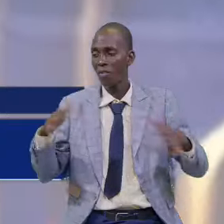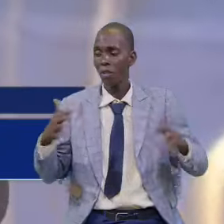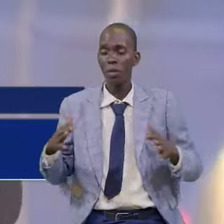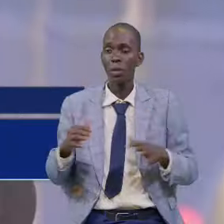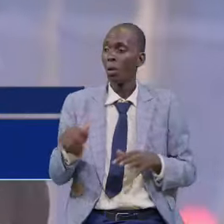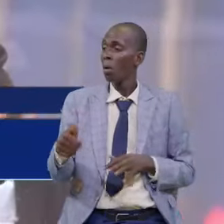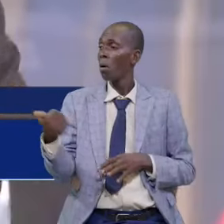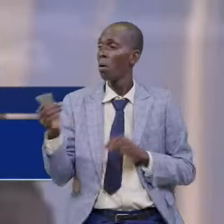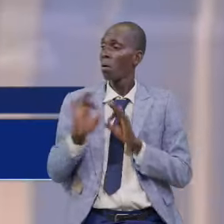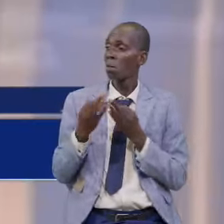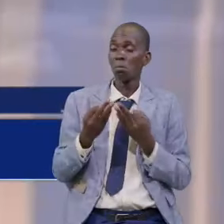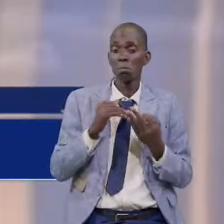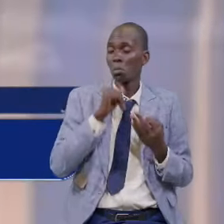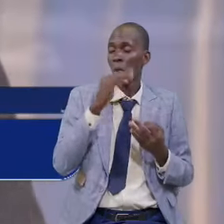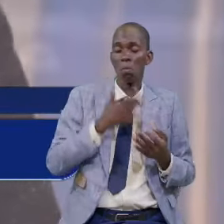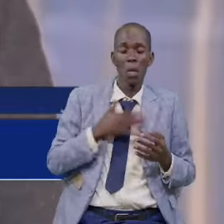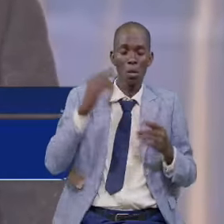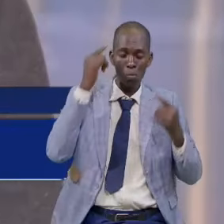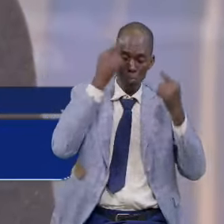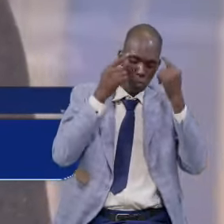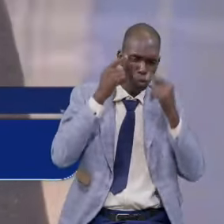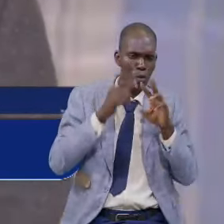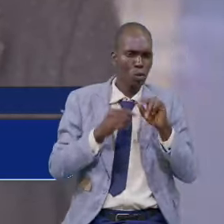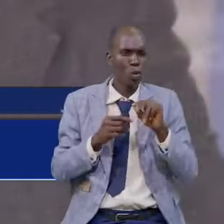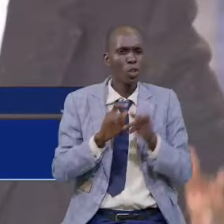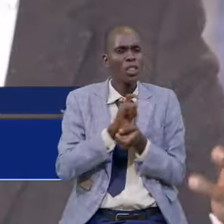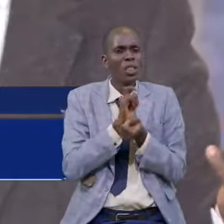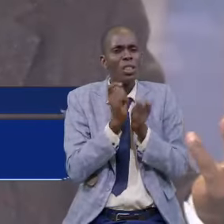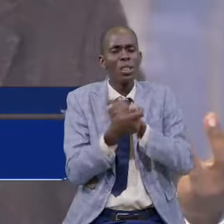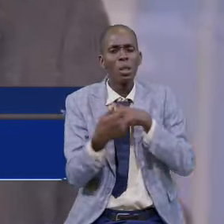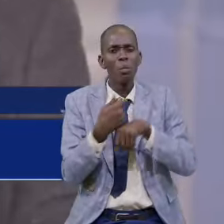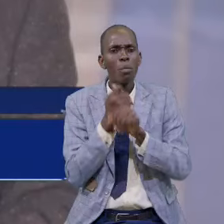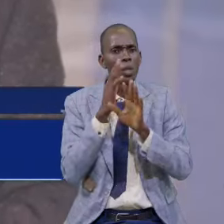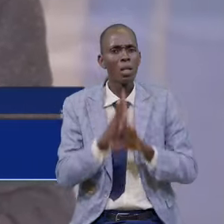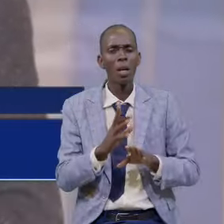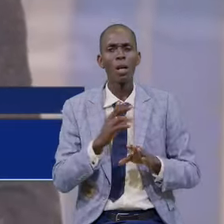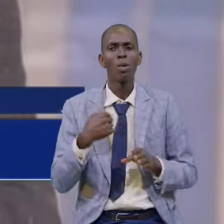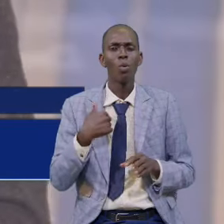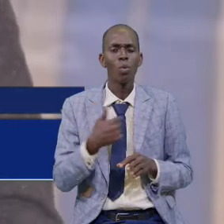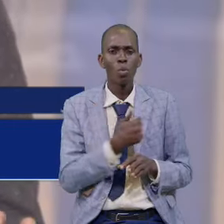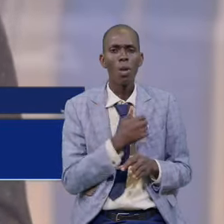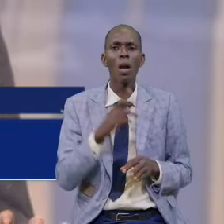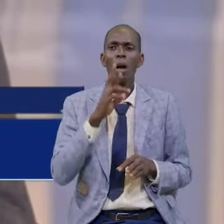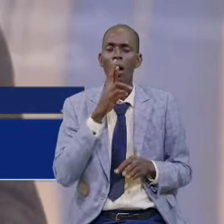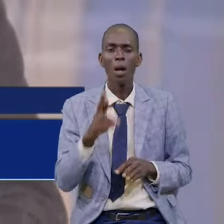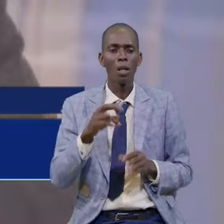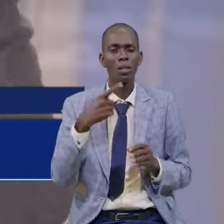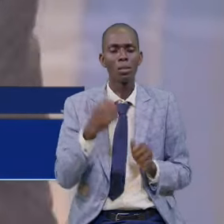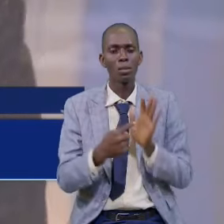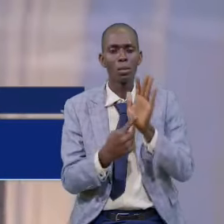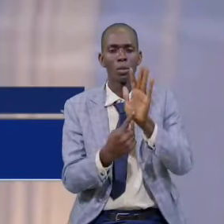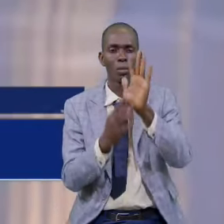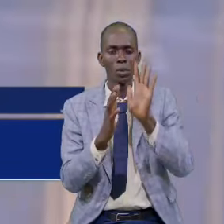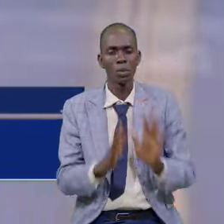Change makers are not like that. Change makers are ambassadors for a community, ambassadors for a